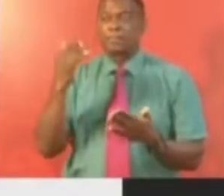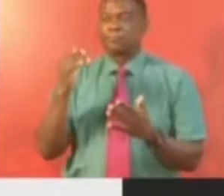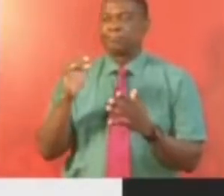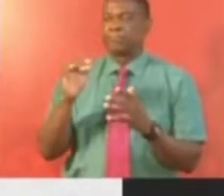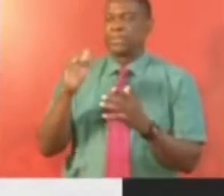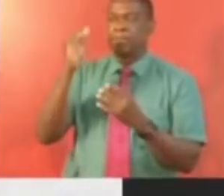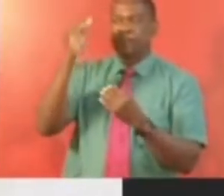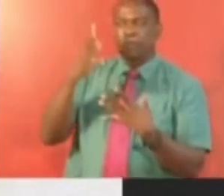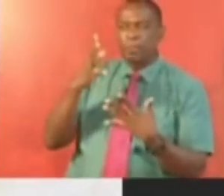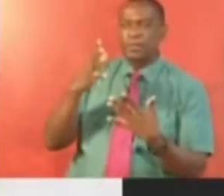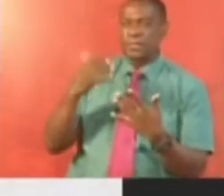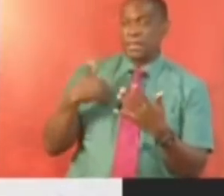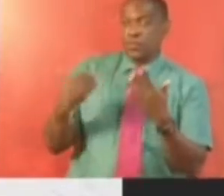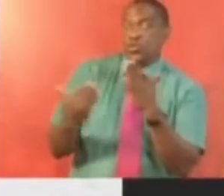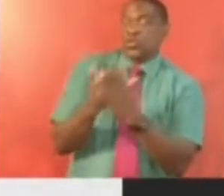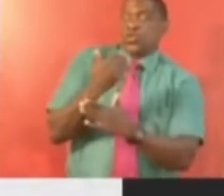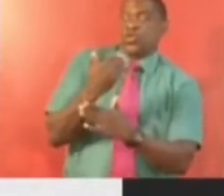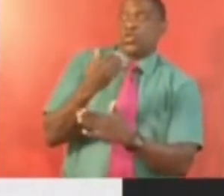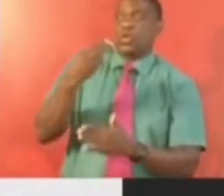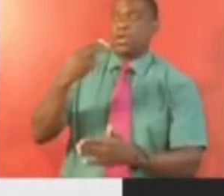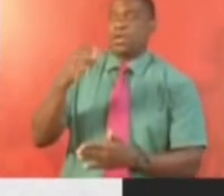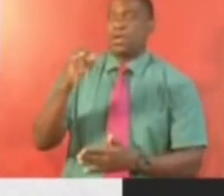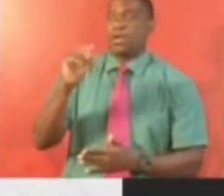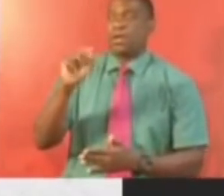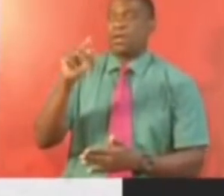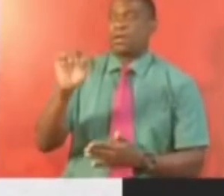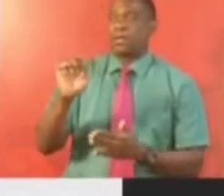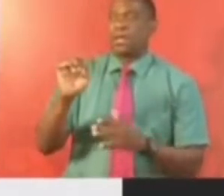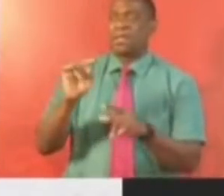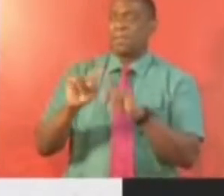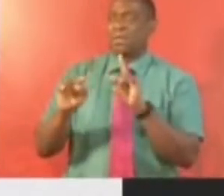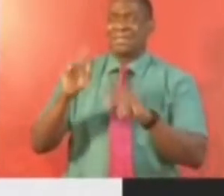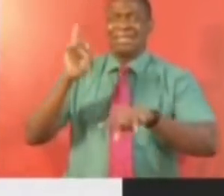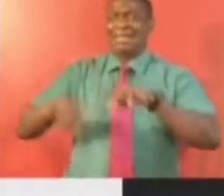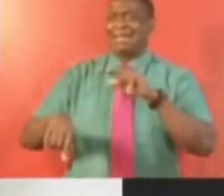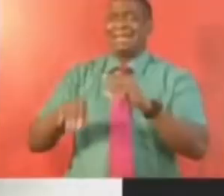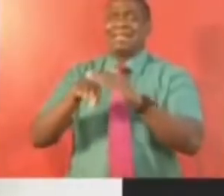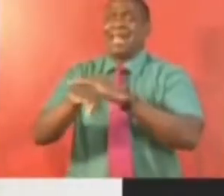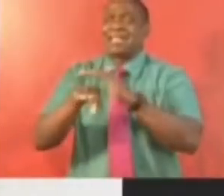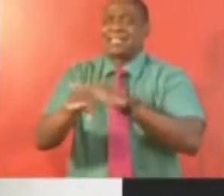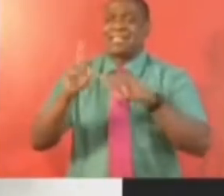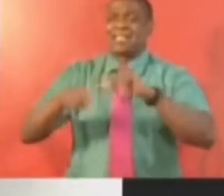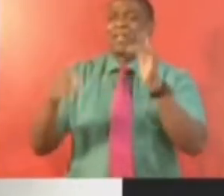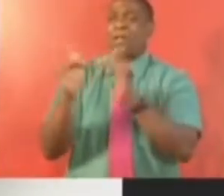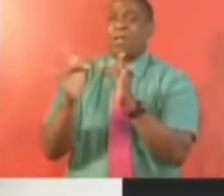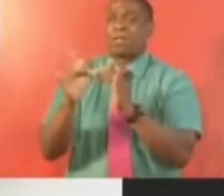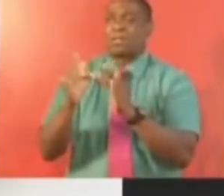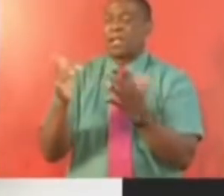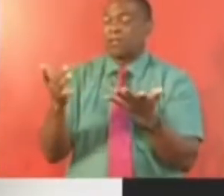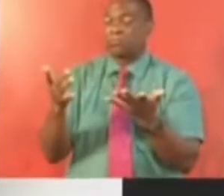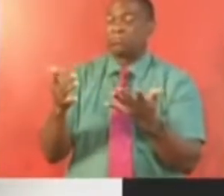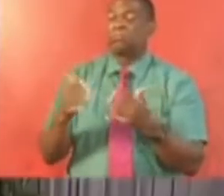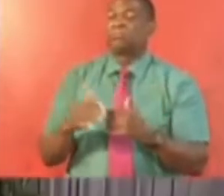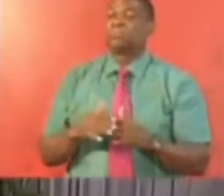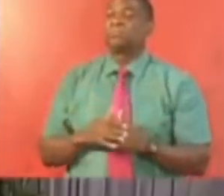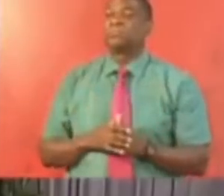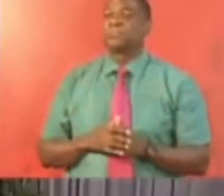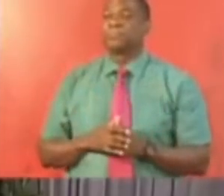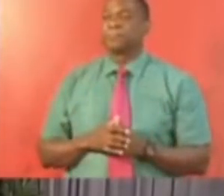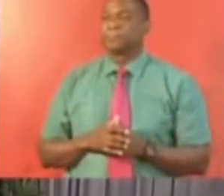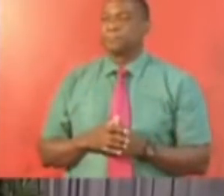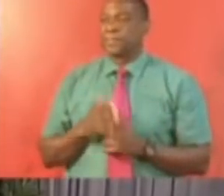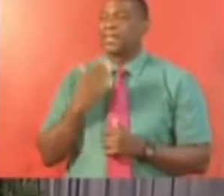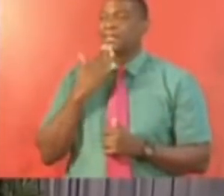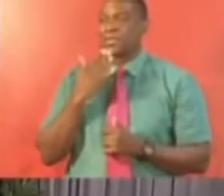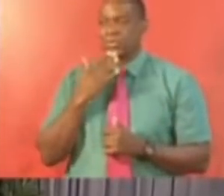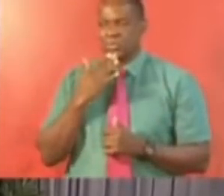the hotlines are, they can't access the hotlines and therefore they're unable to get responses. Thank you very much,